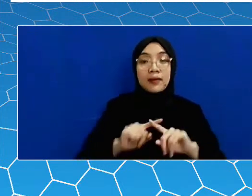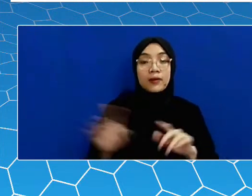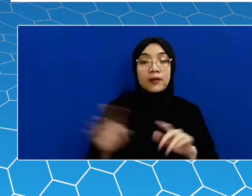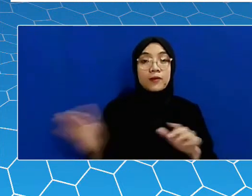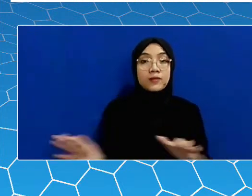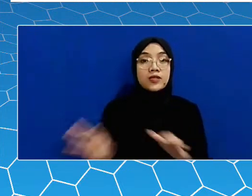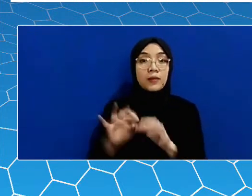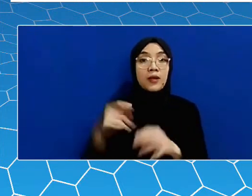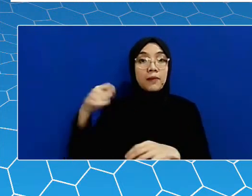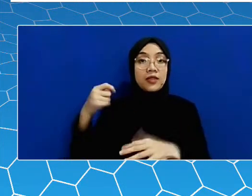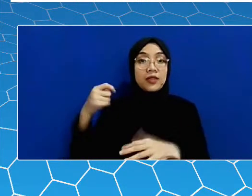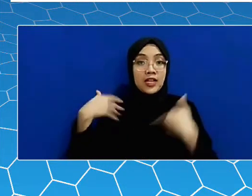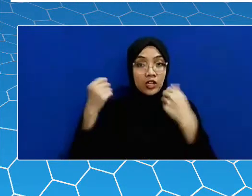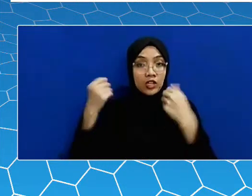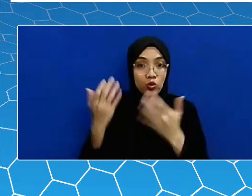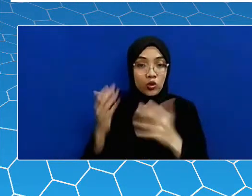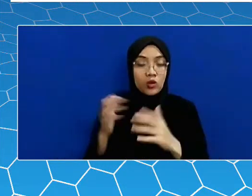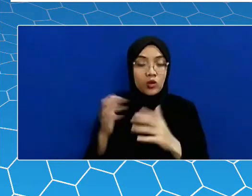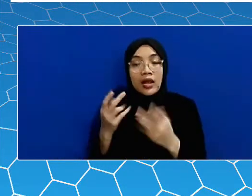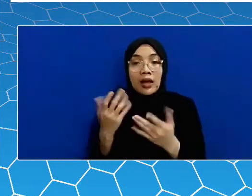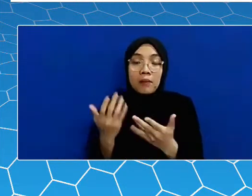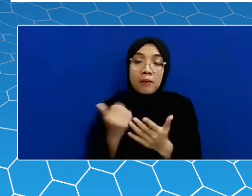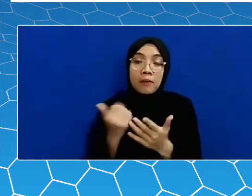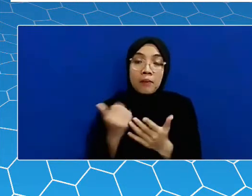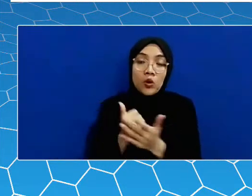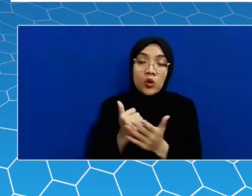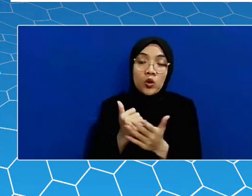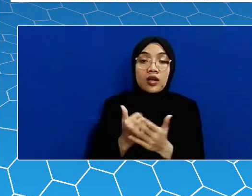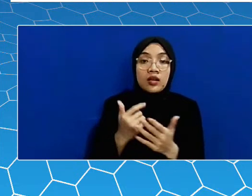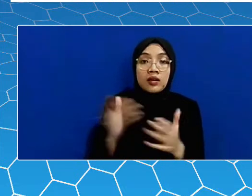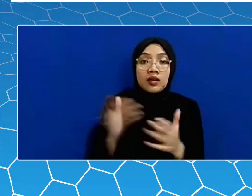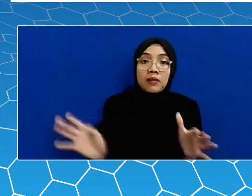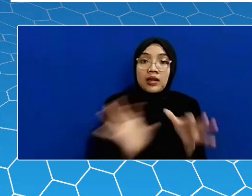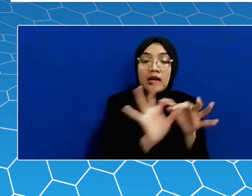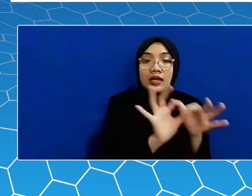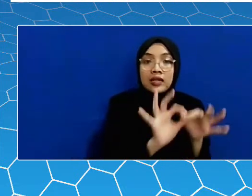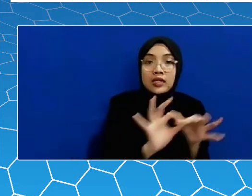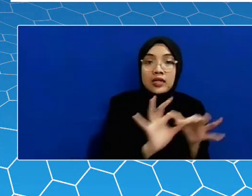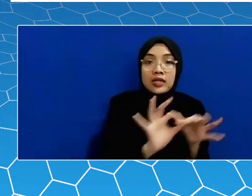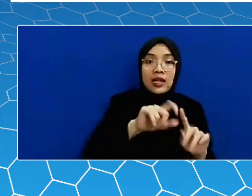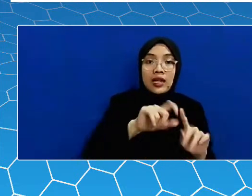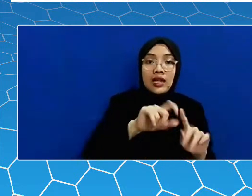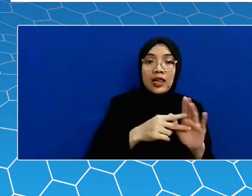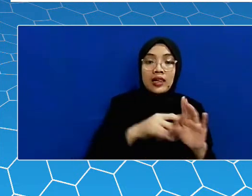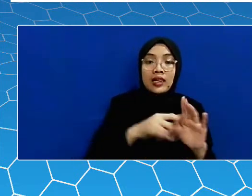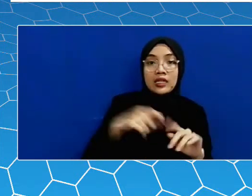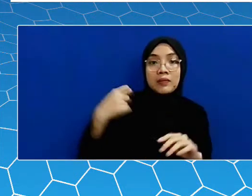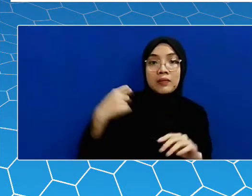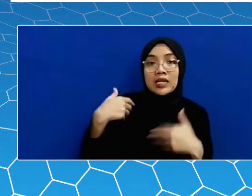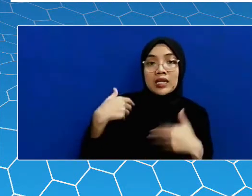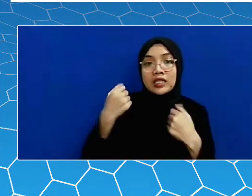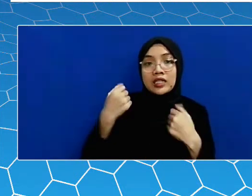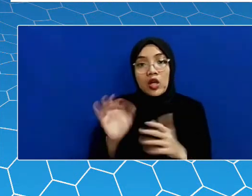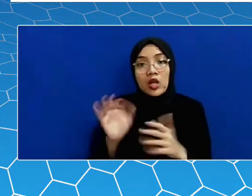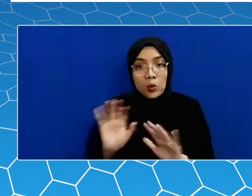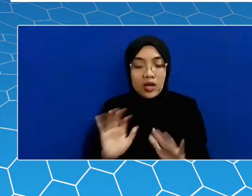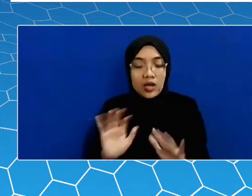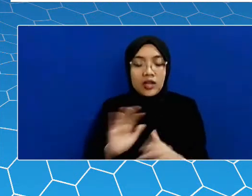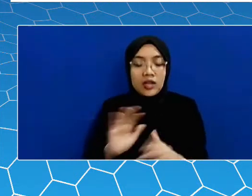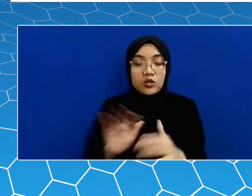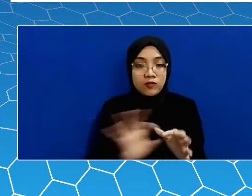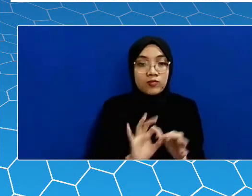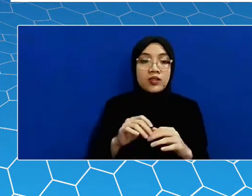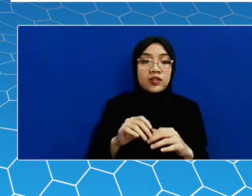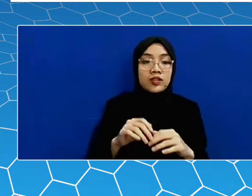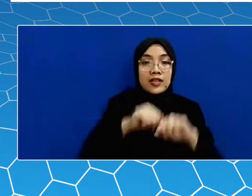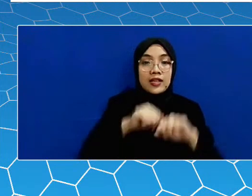this can be also linked in with Ministry of Health clinics, and our clinician system also embedded within a number of primary